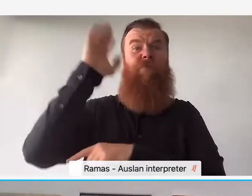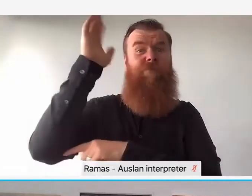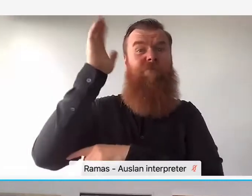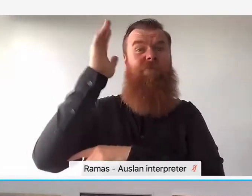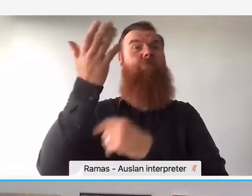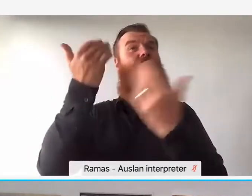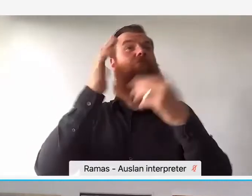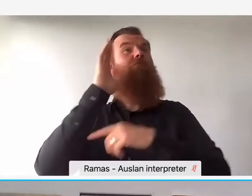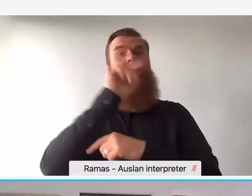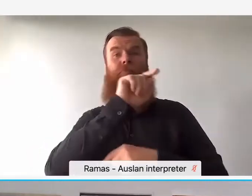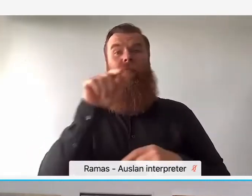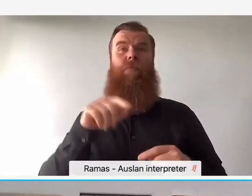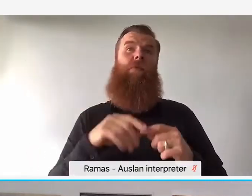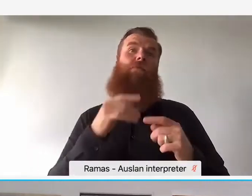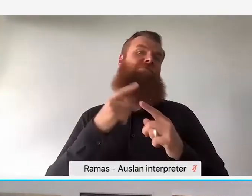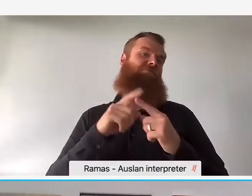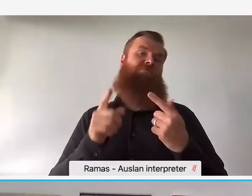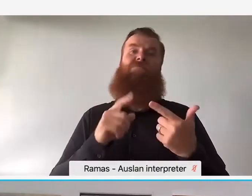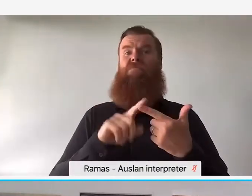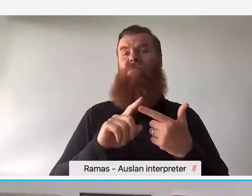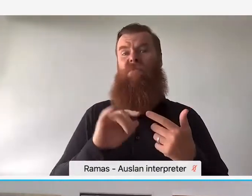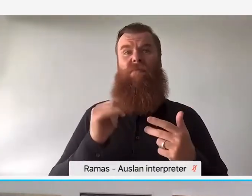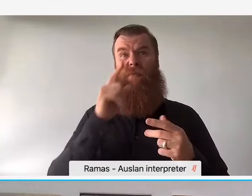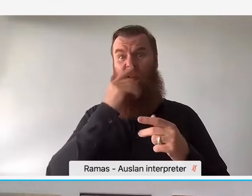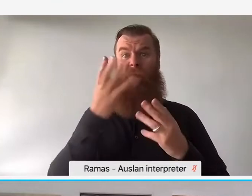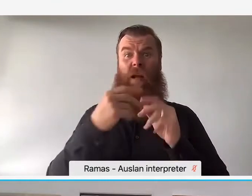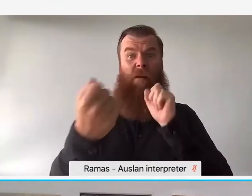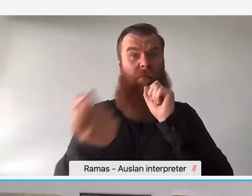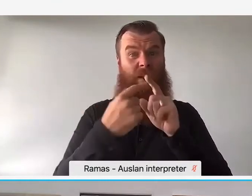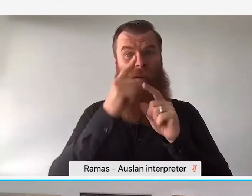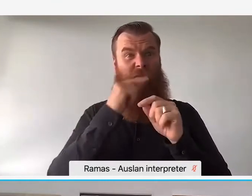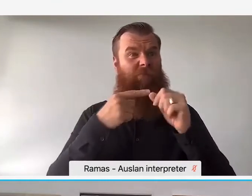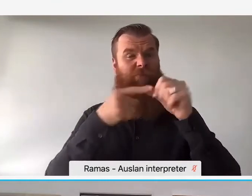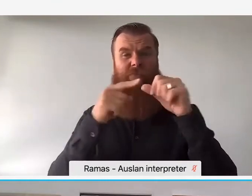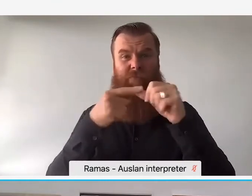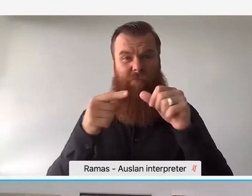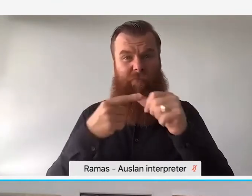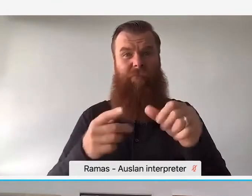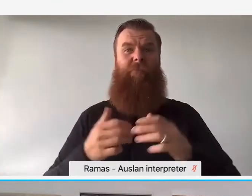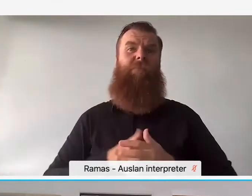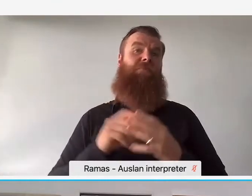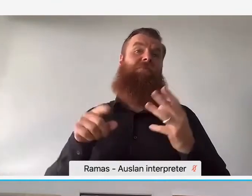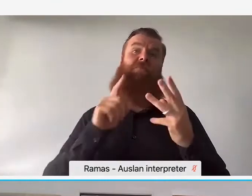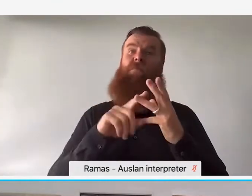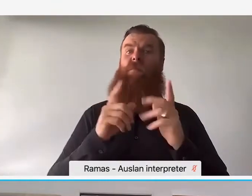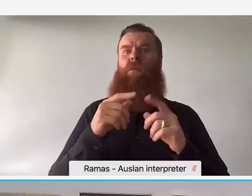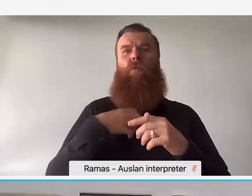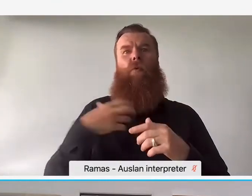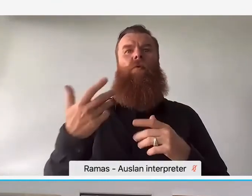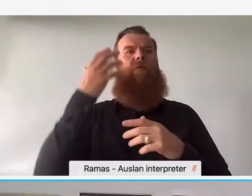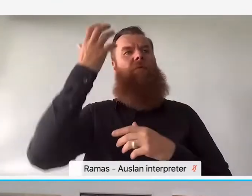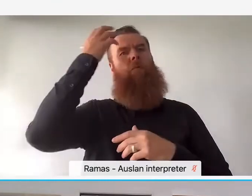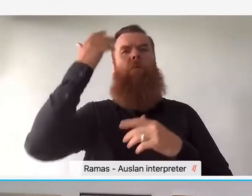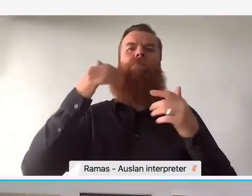receiving detailed emails, and then doing more sort of formal events like this one, or attending bigger